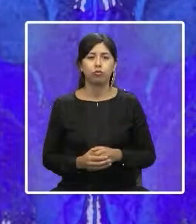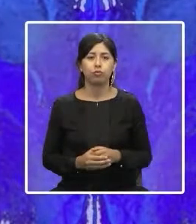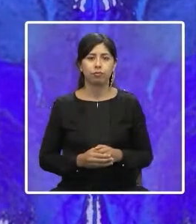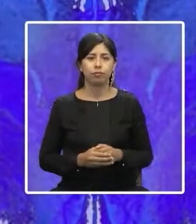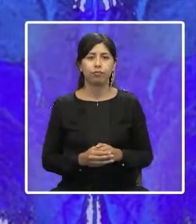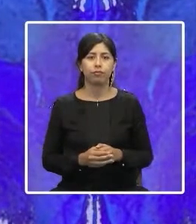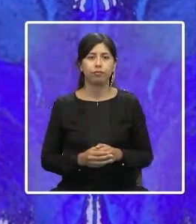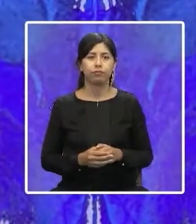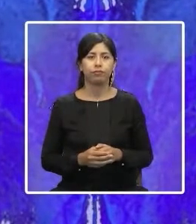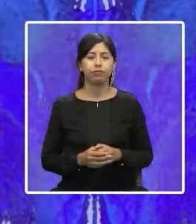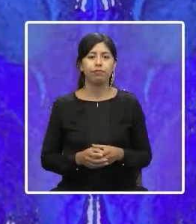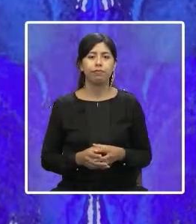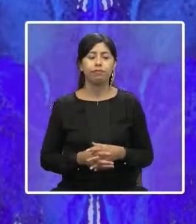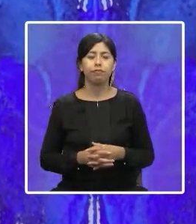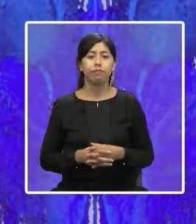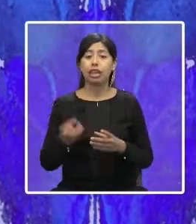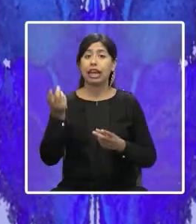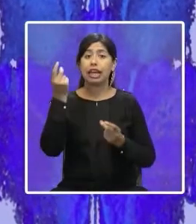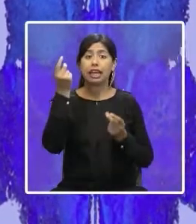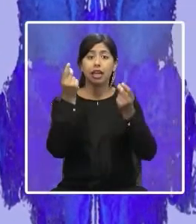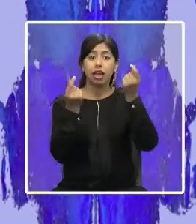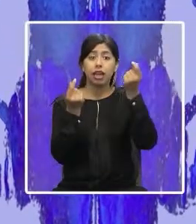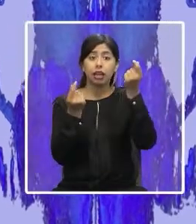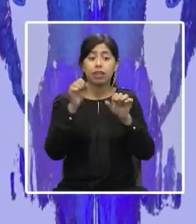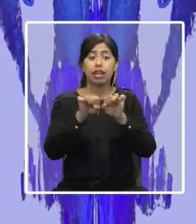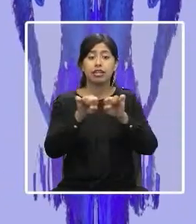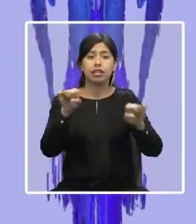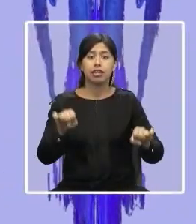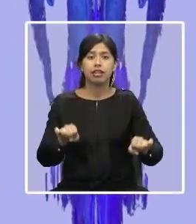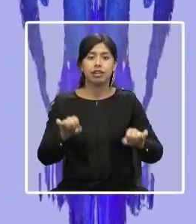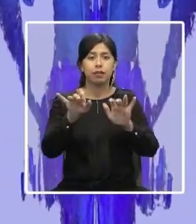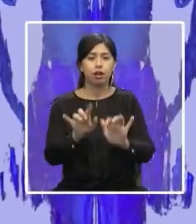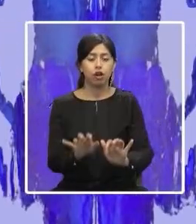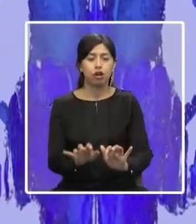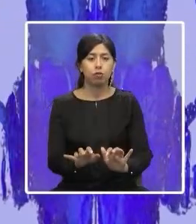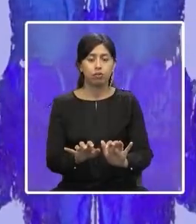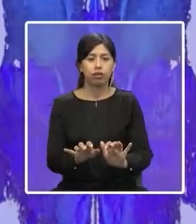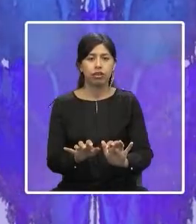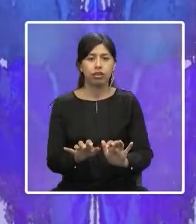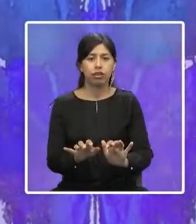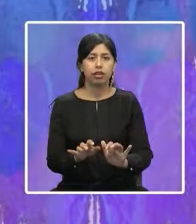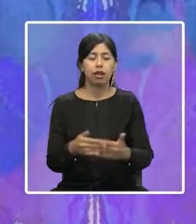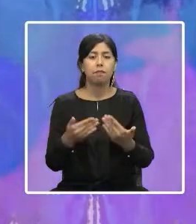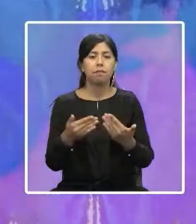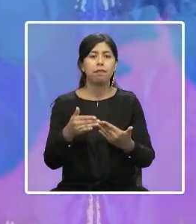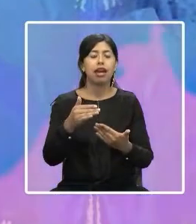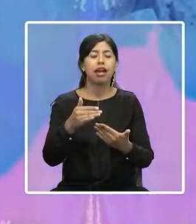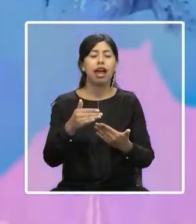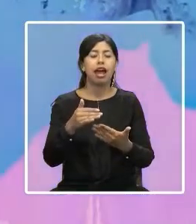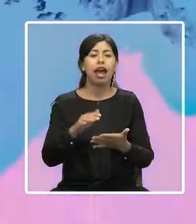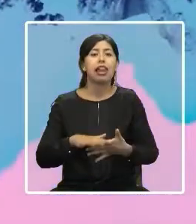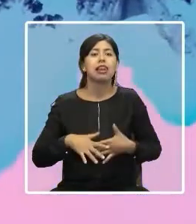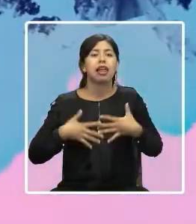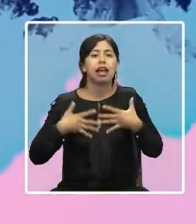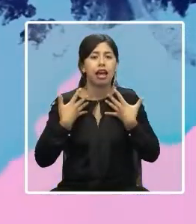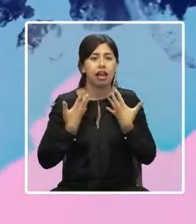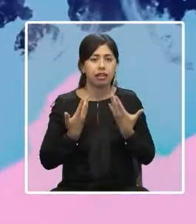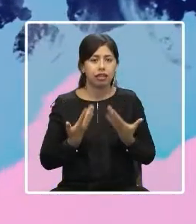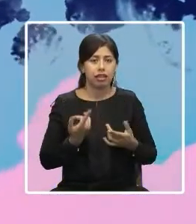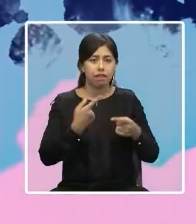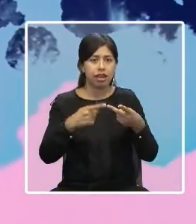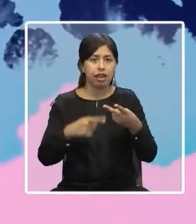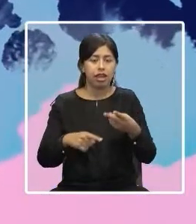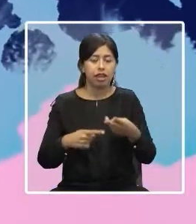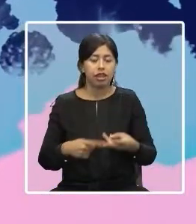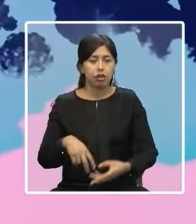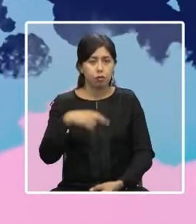the capacity of interpretation of the emotional states of a human, a robot can adapt its behavior and give an appropriate response to